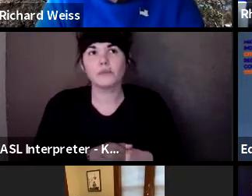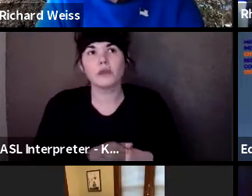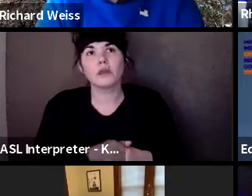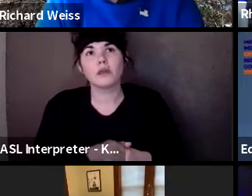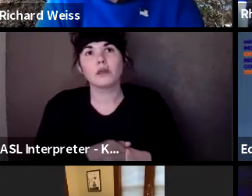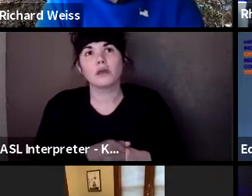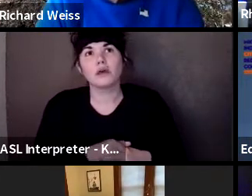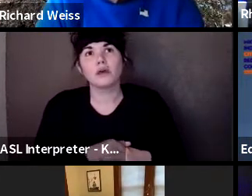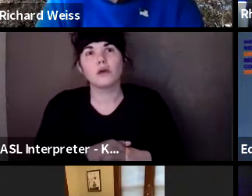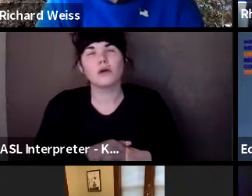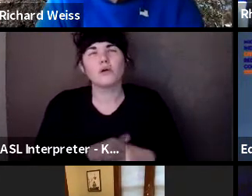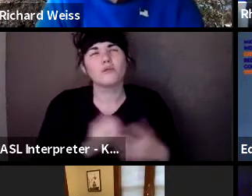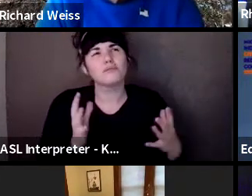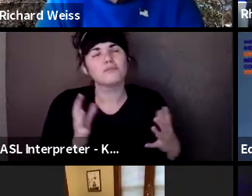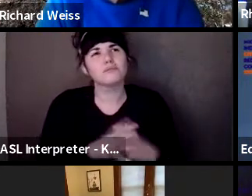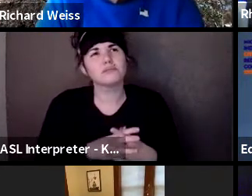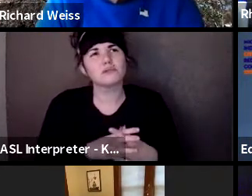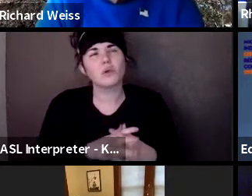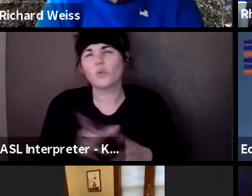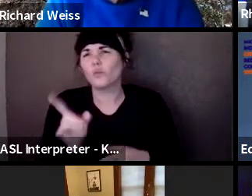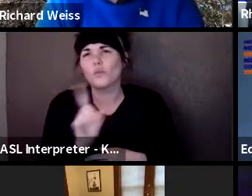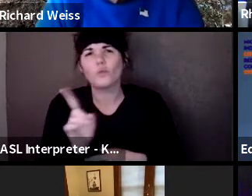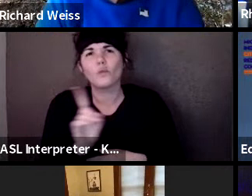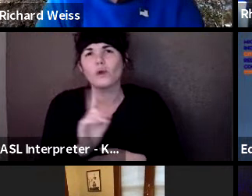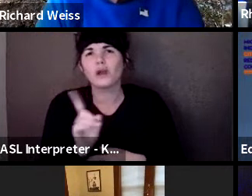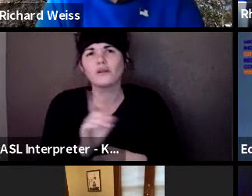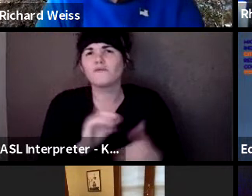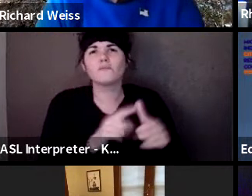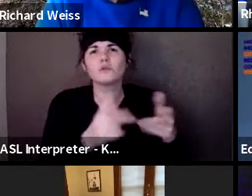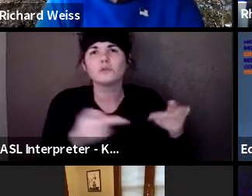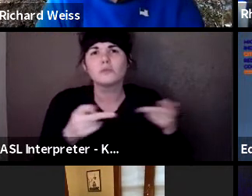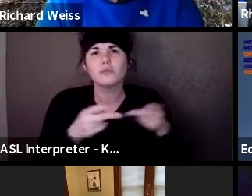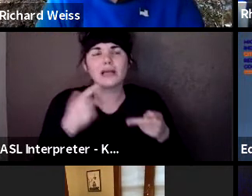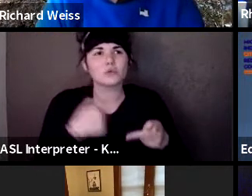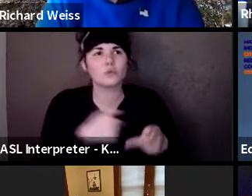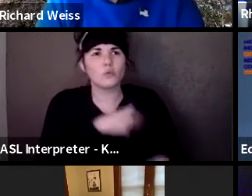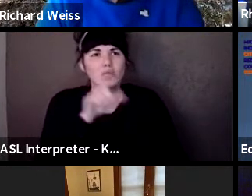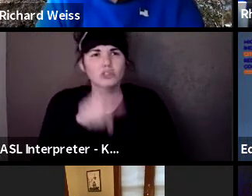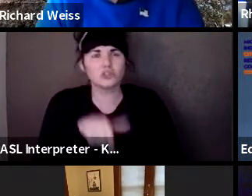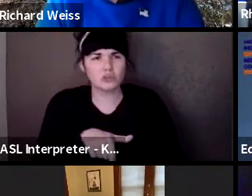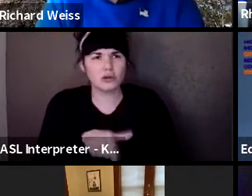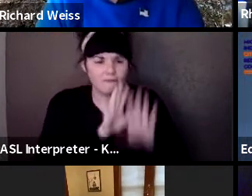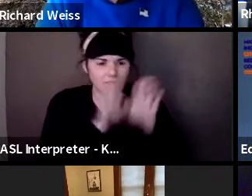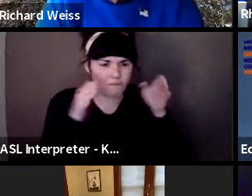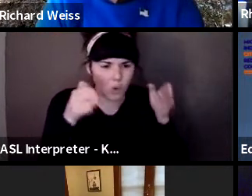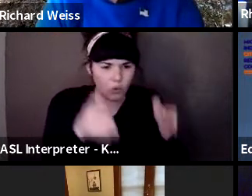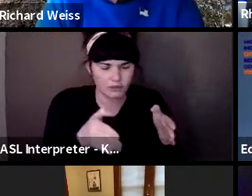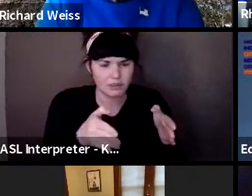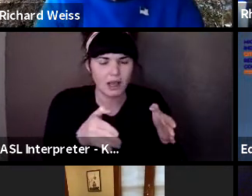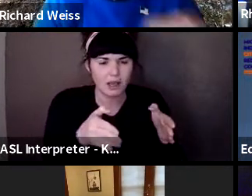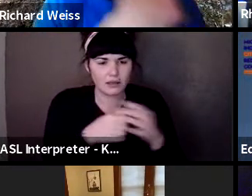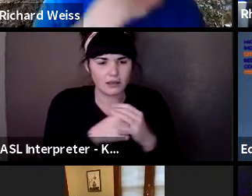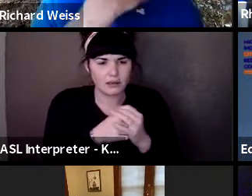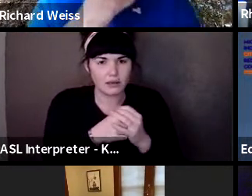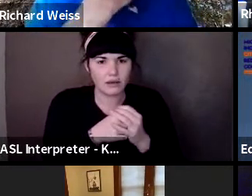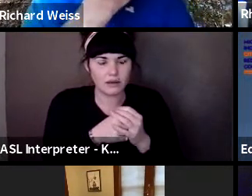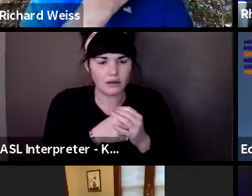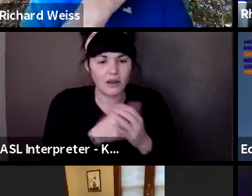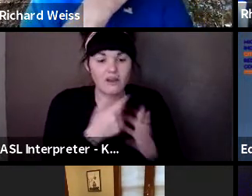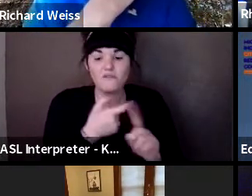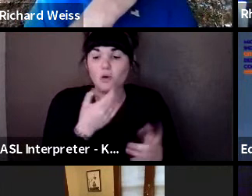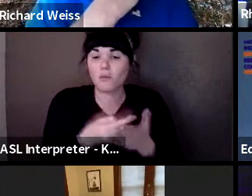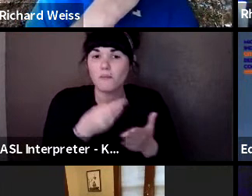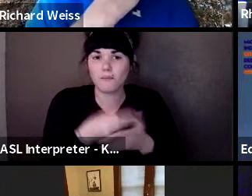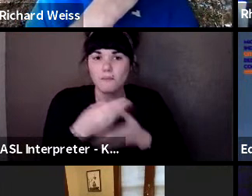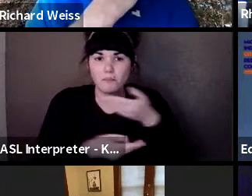you suggest we start looking to cut funds from our budgeted amounts